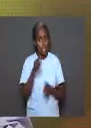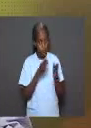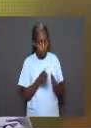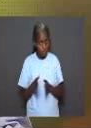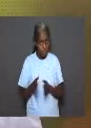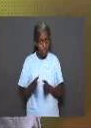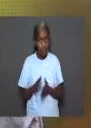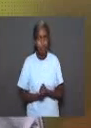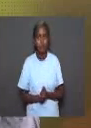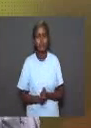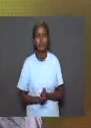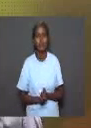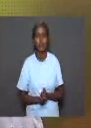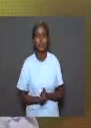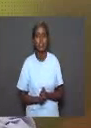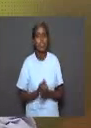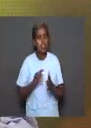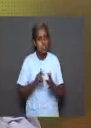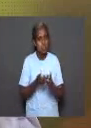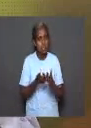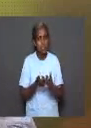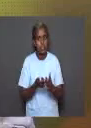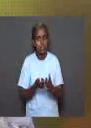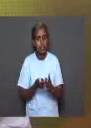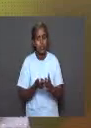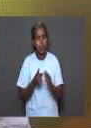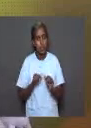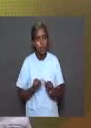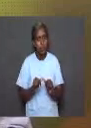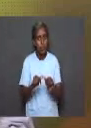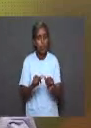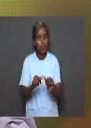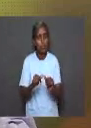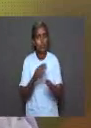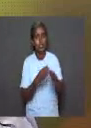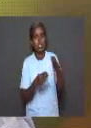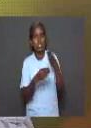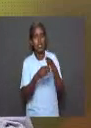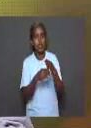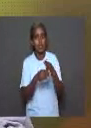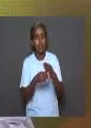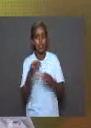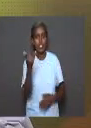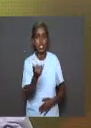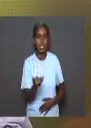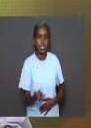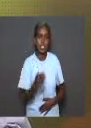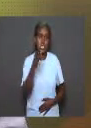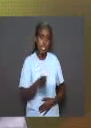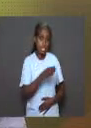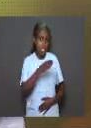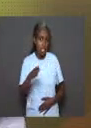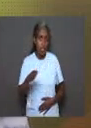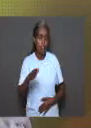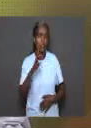ready? Let us begin by going through the steps for sketching the graph